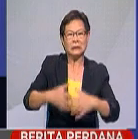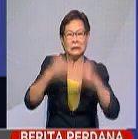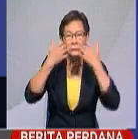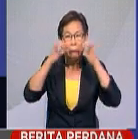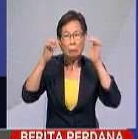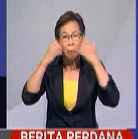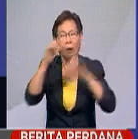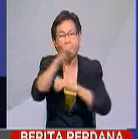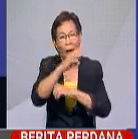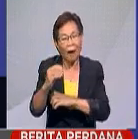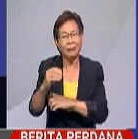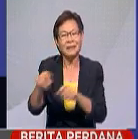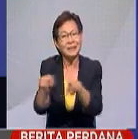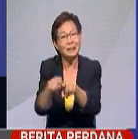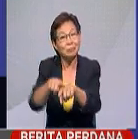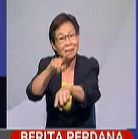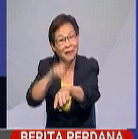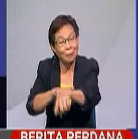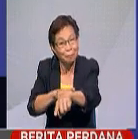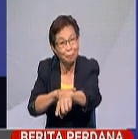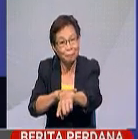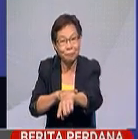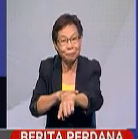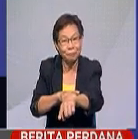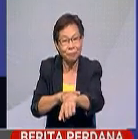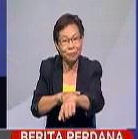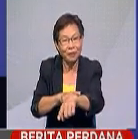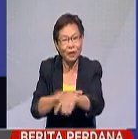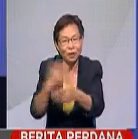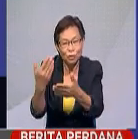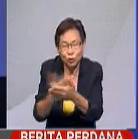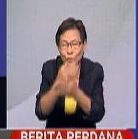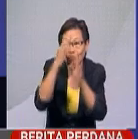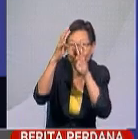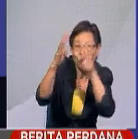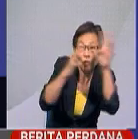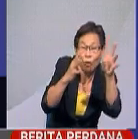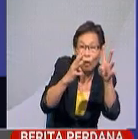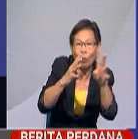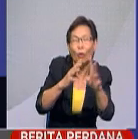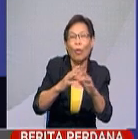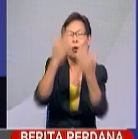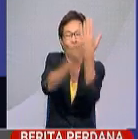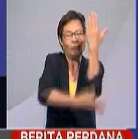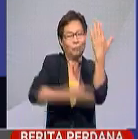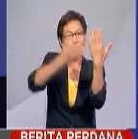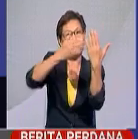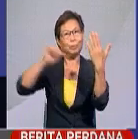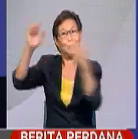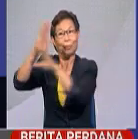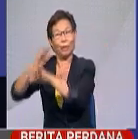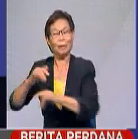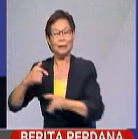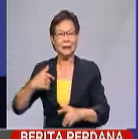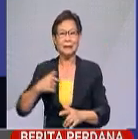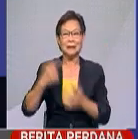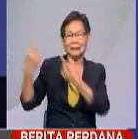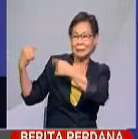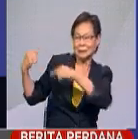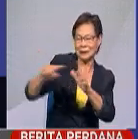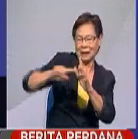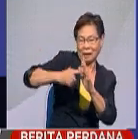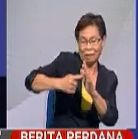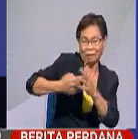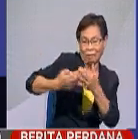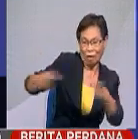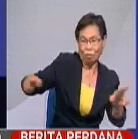efficiency, as well as spur innovation nationwide. Since I launched the